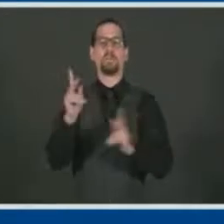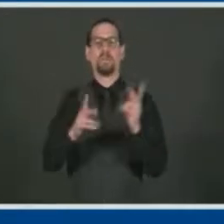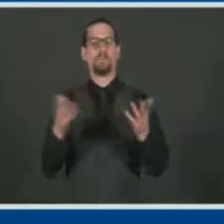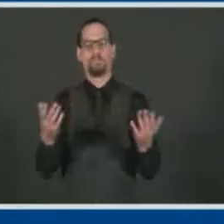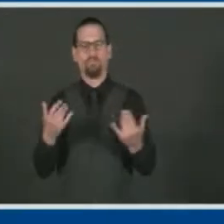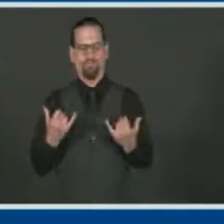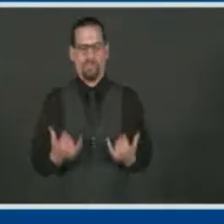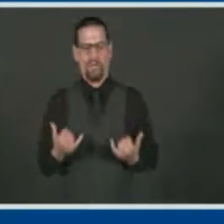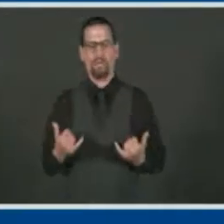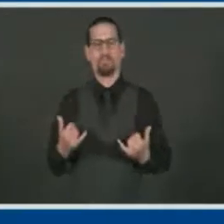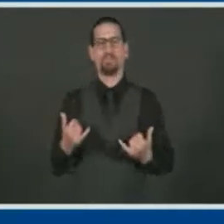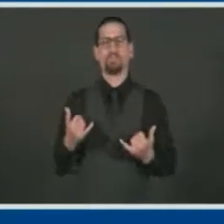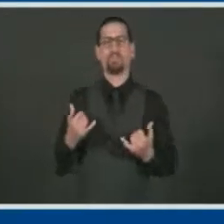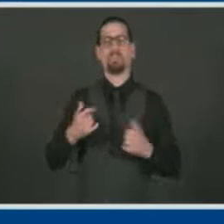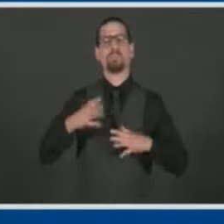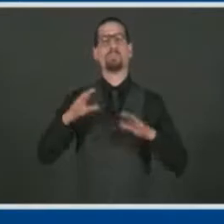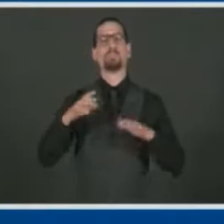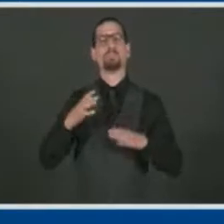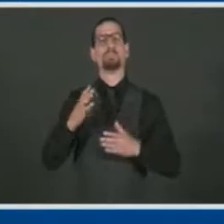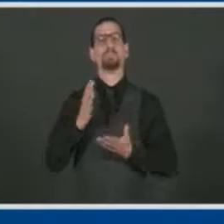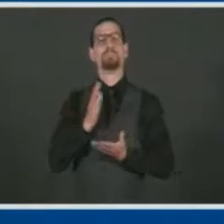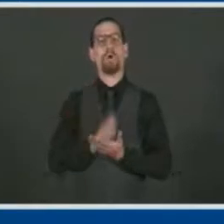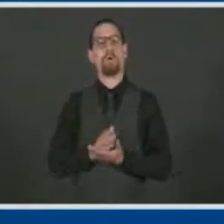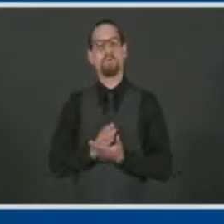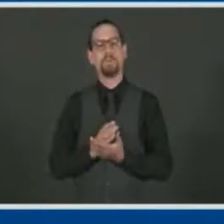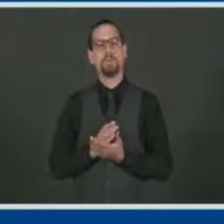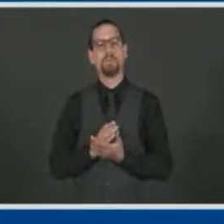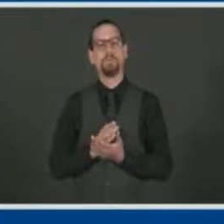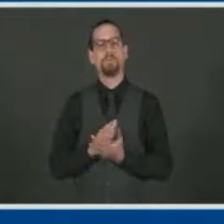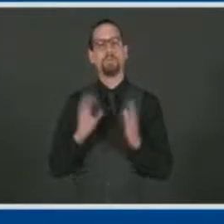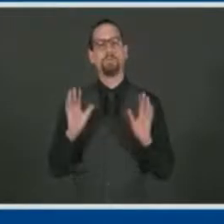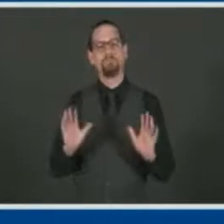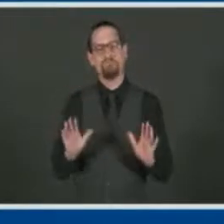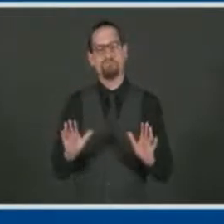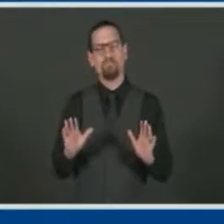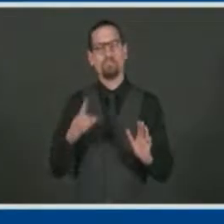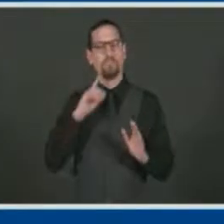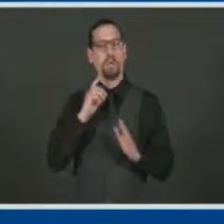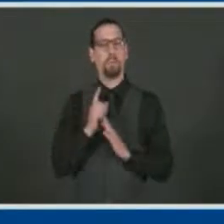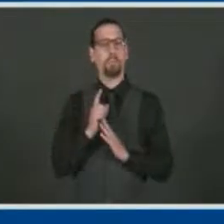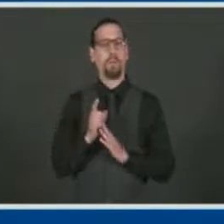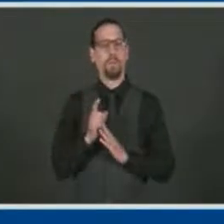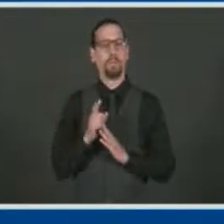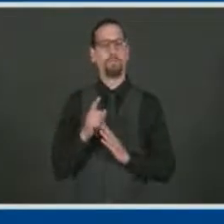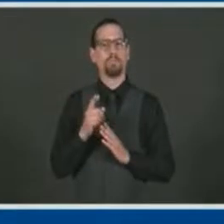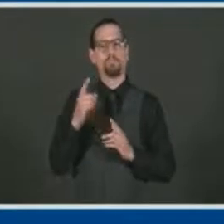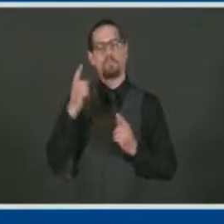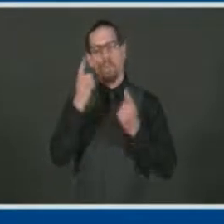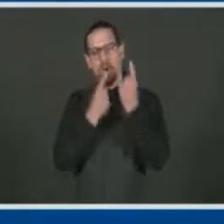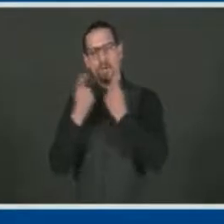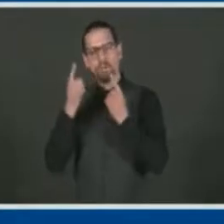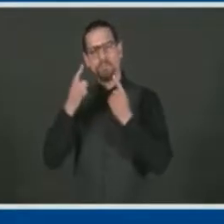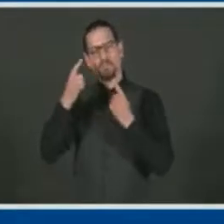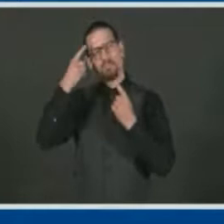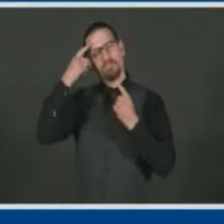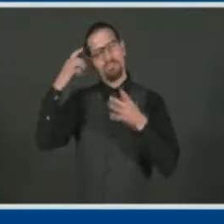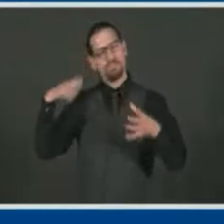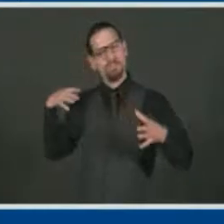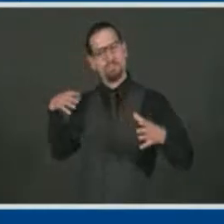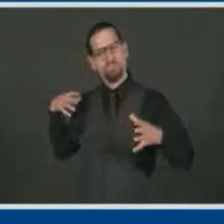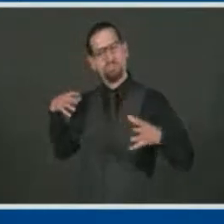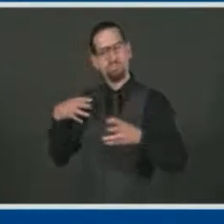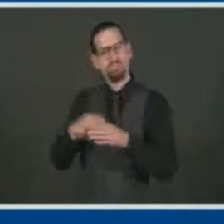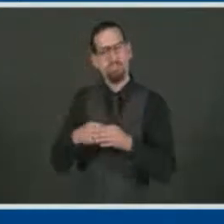to pause and remember all the Rhode Islanders who we have lost throughout this pandemic.